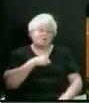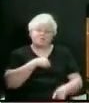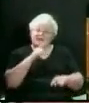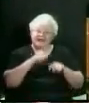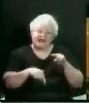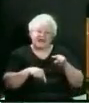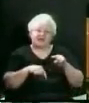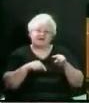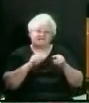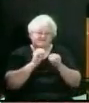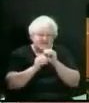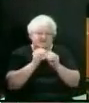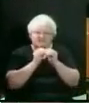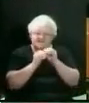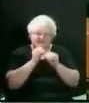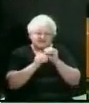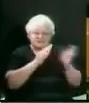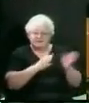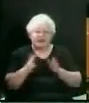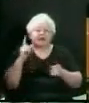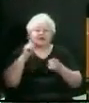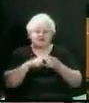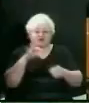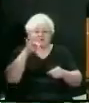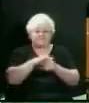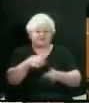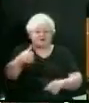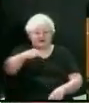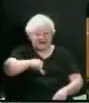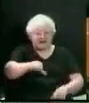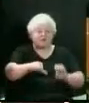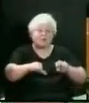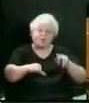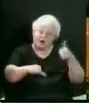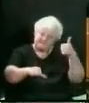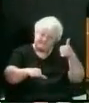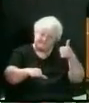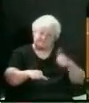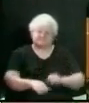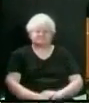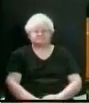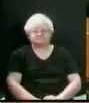go about fixing the plan until we vote it down, up or down.